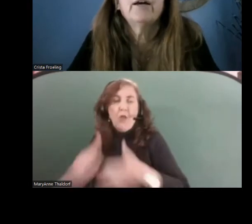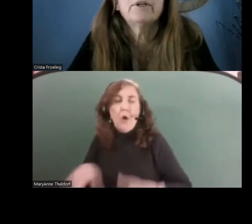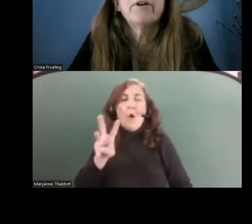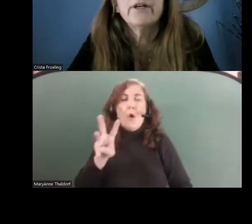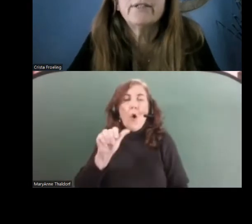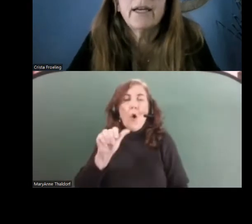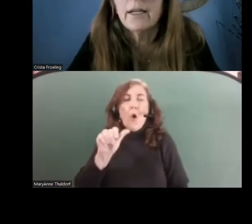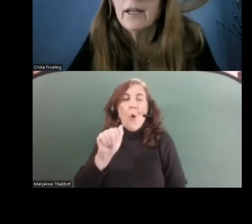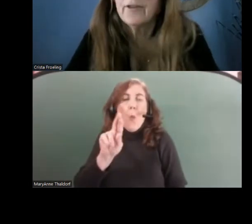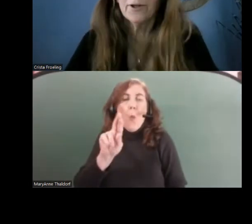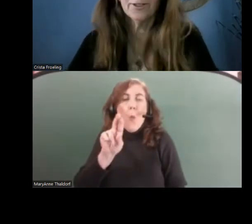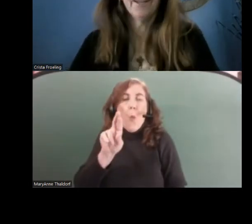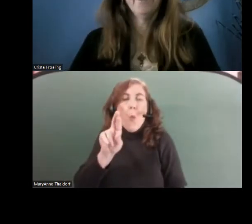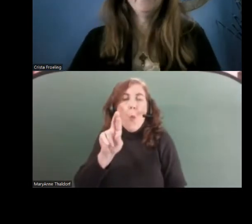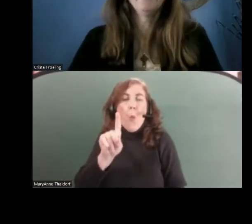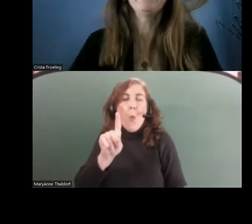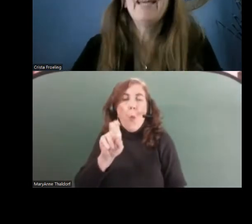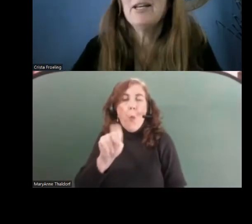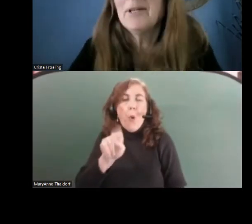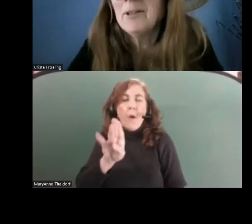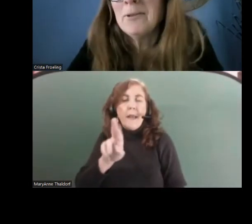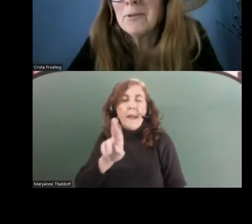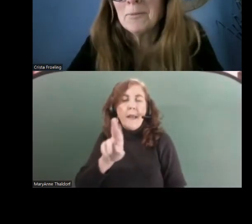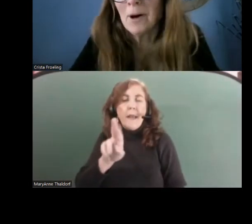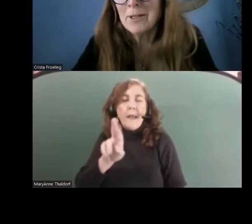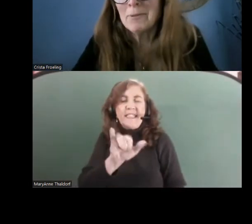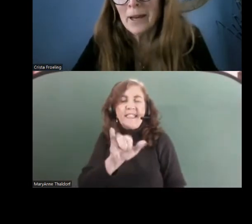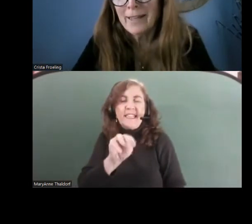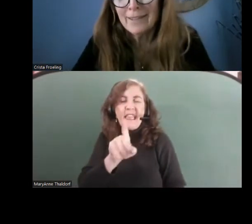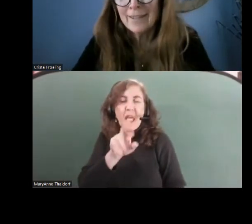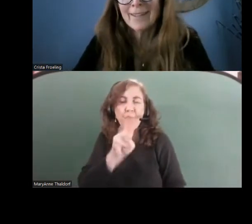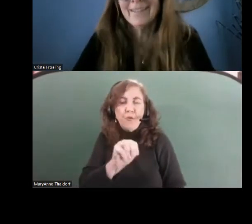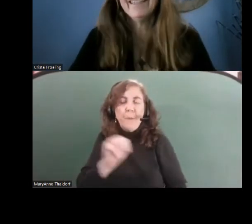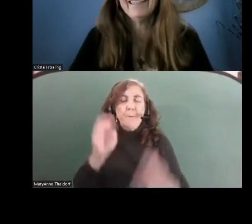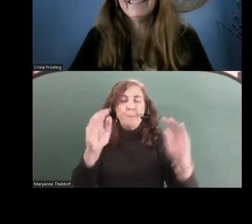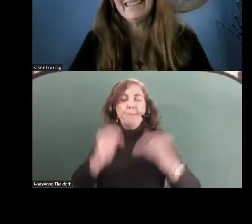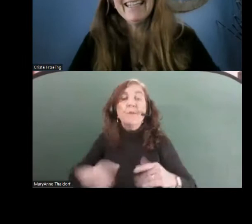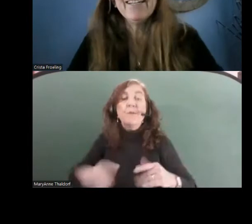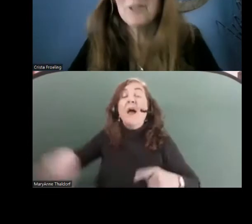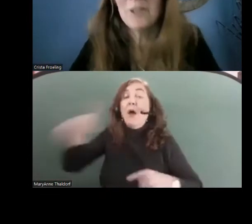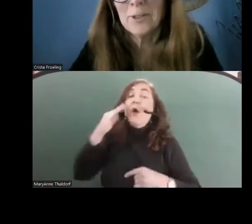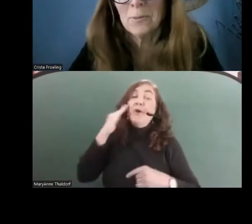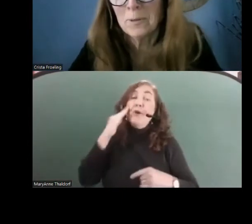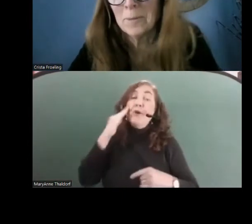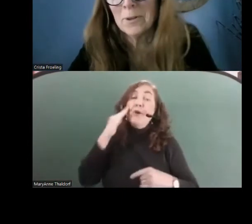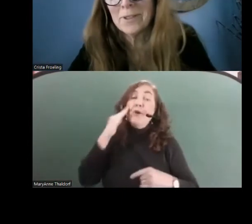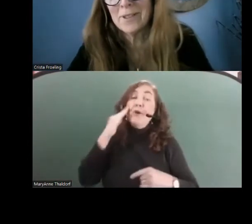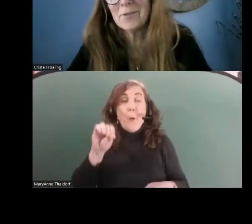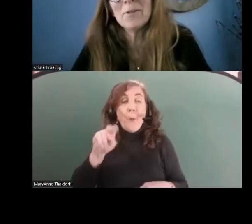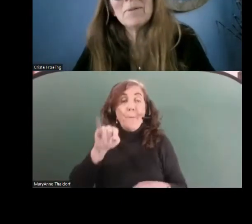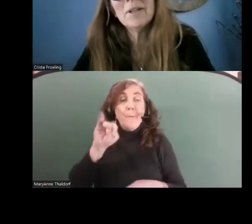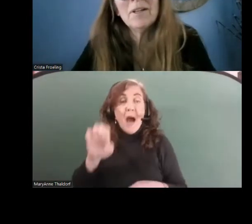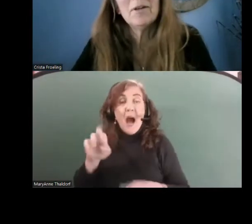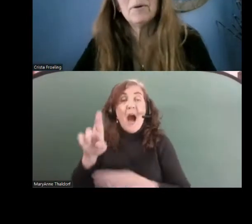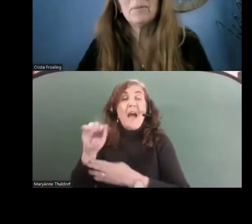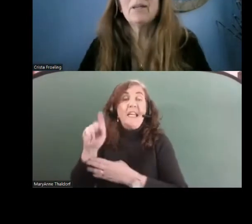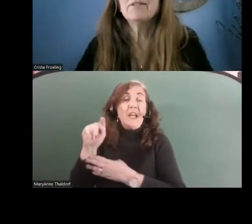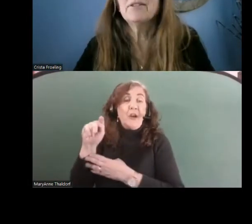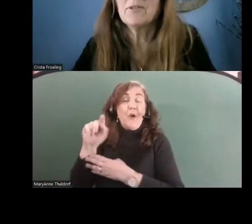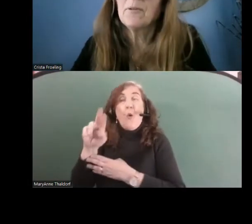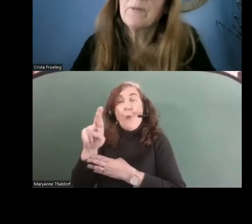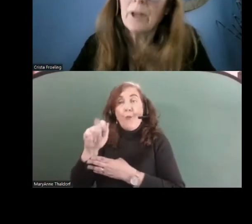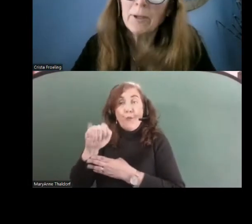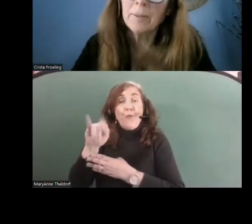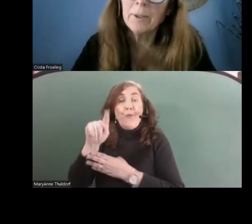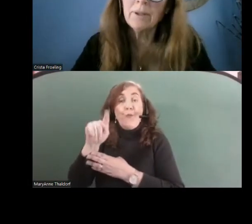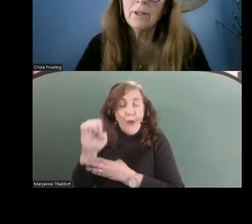Okay, I'm going to go ahead and say it. There's anybody who knows Bonnie Raitt? She has Waardenburg syndrome, but because it's